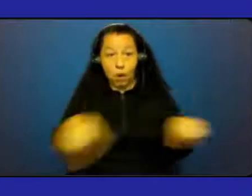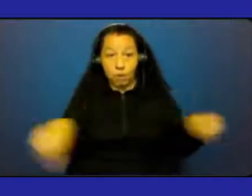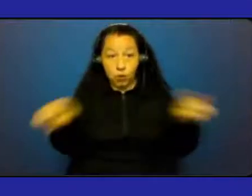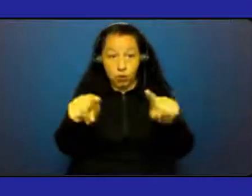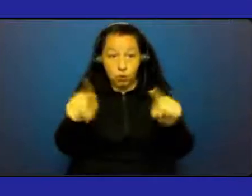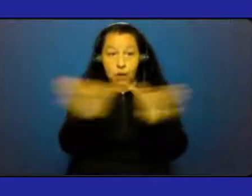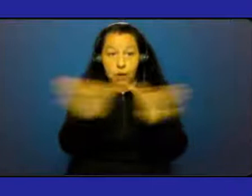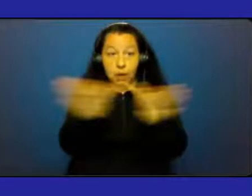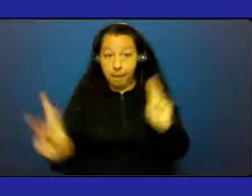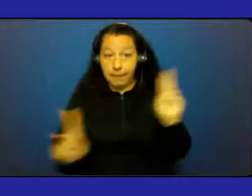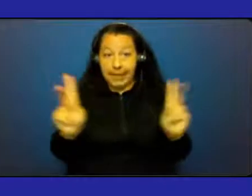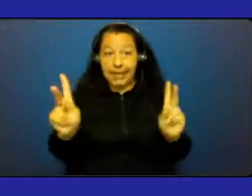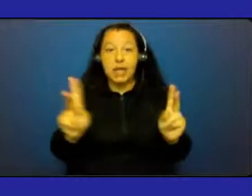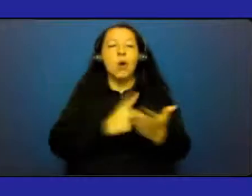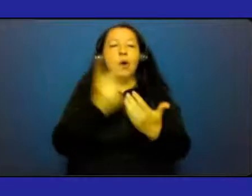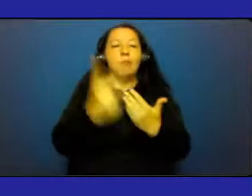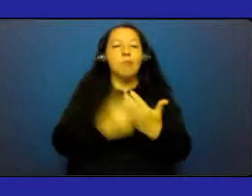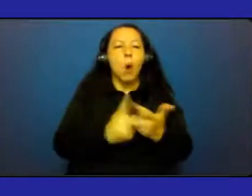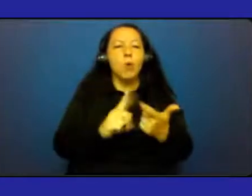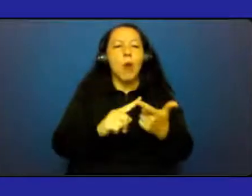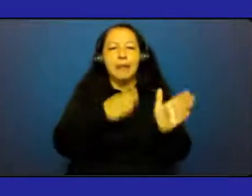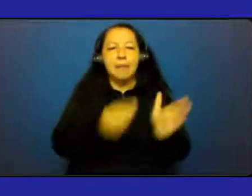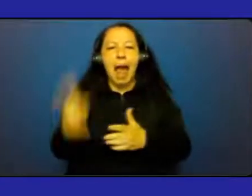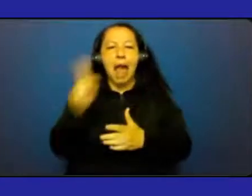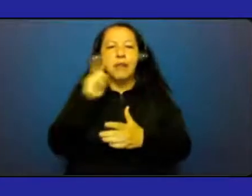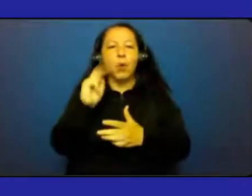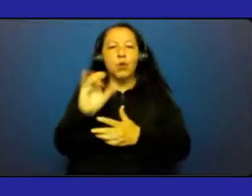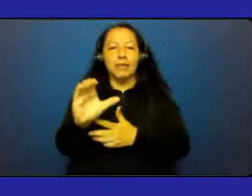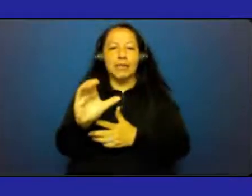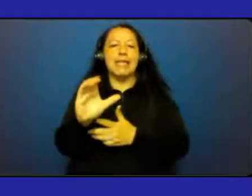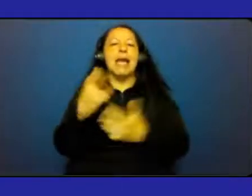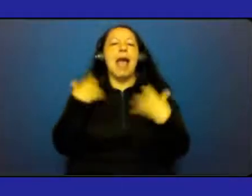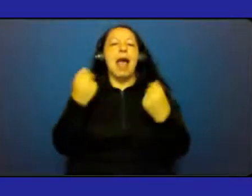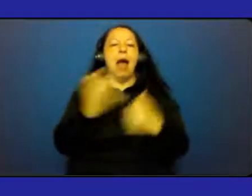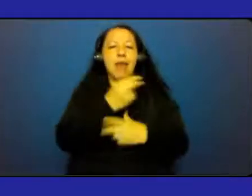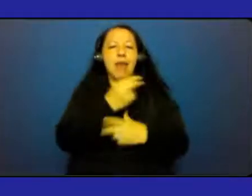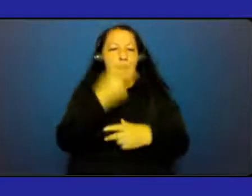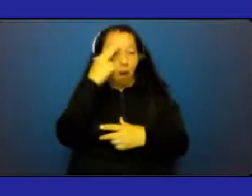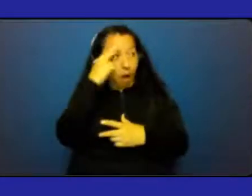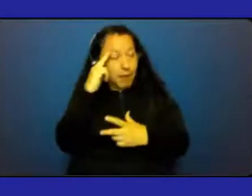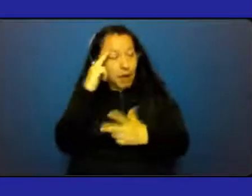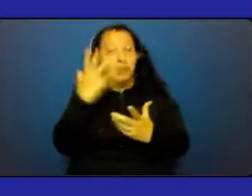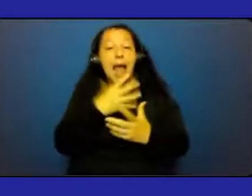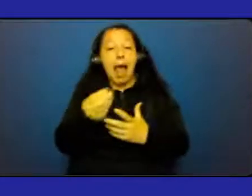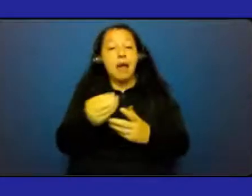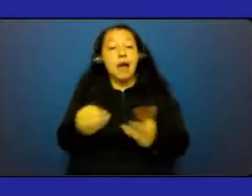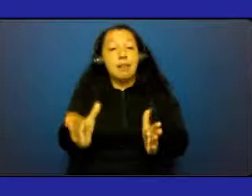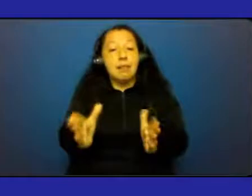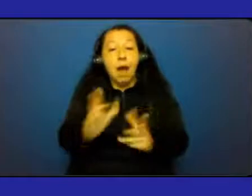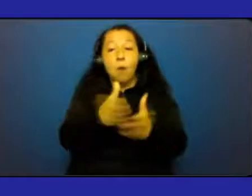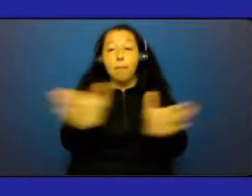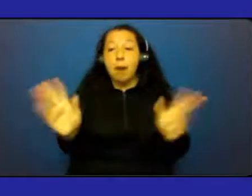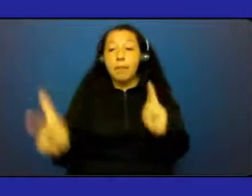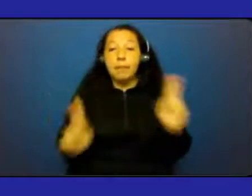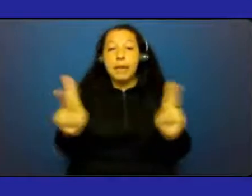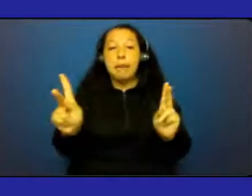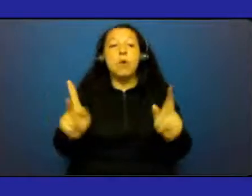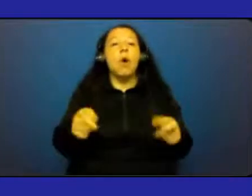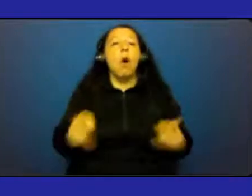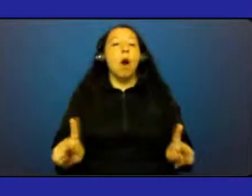and plans of New York City Health and Hospitals, as well as to afford the public an opportunity to present oral